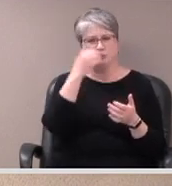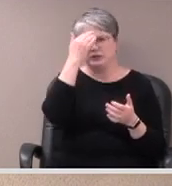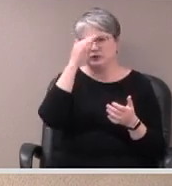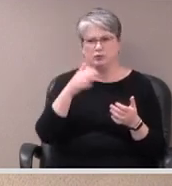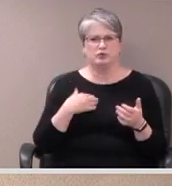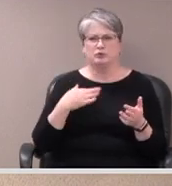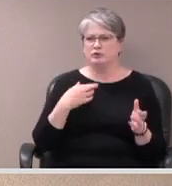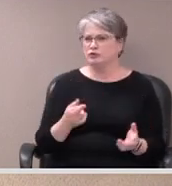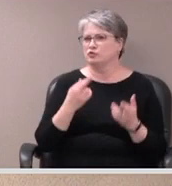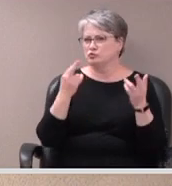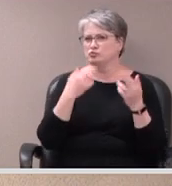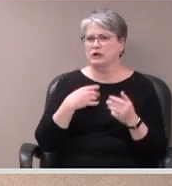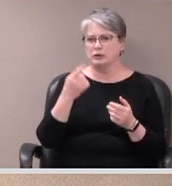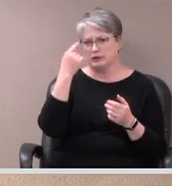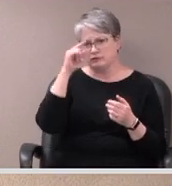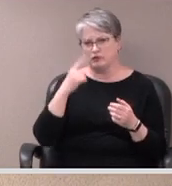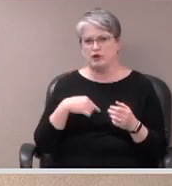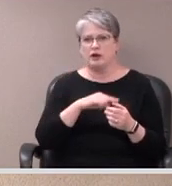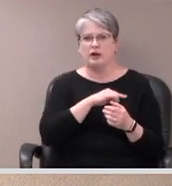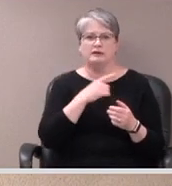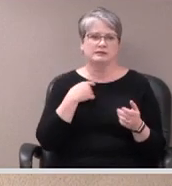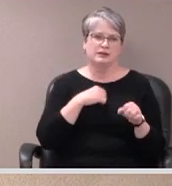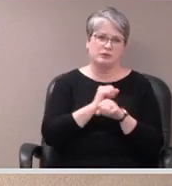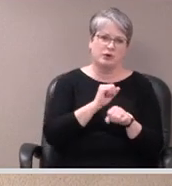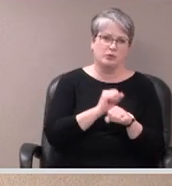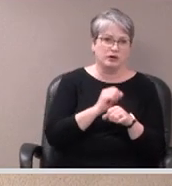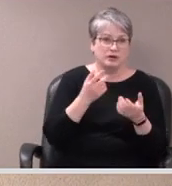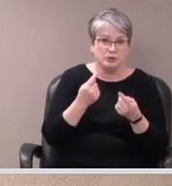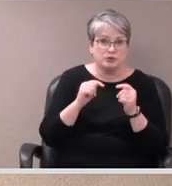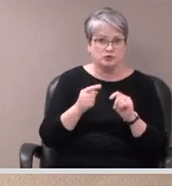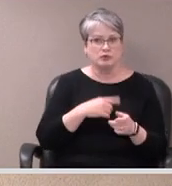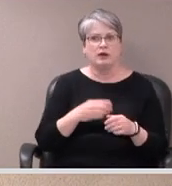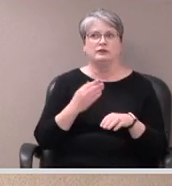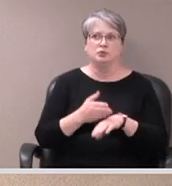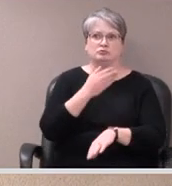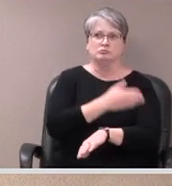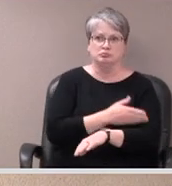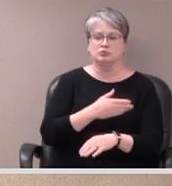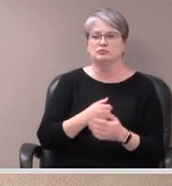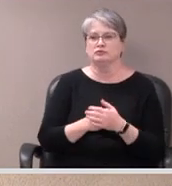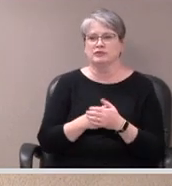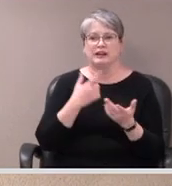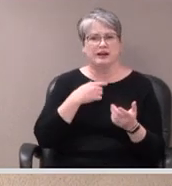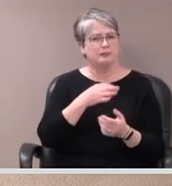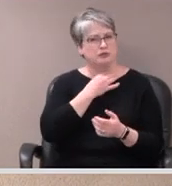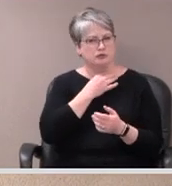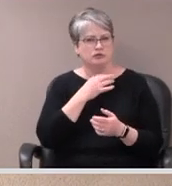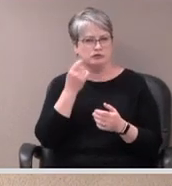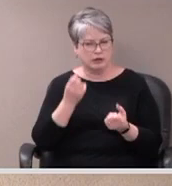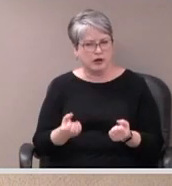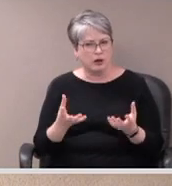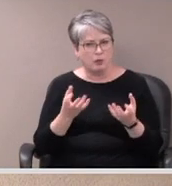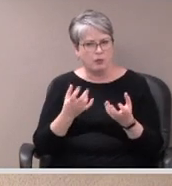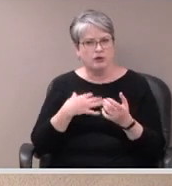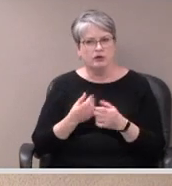us to do for the schools that we are working to improve on. And I am curious to